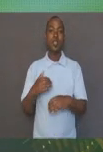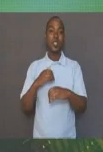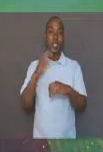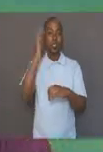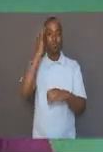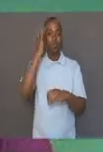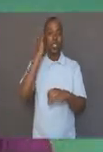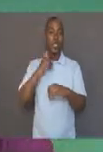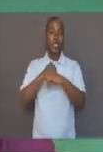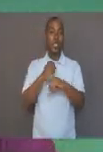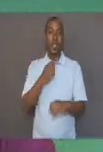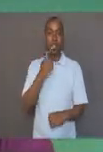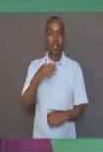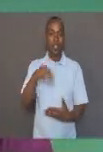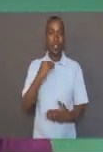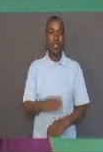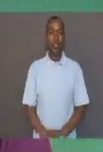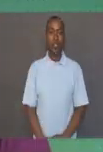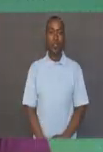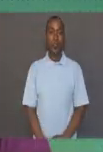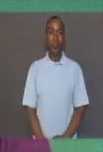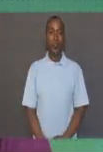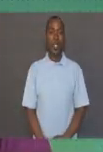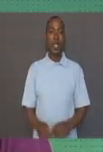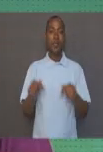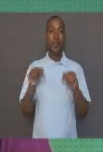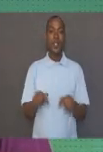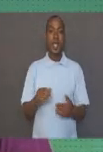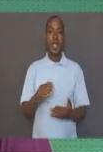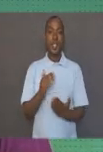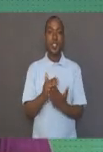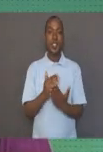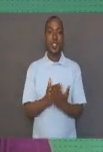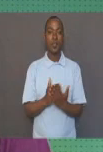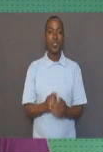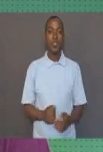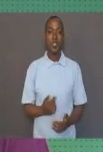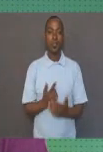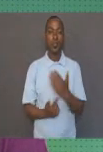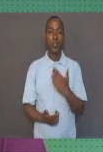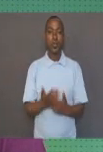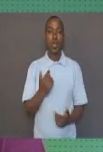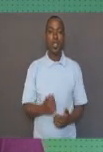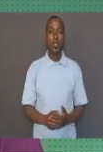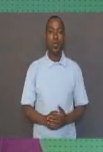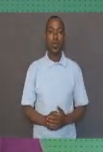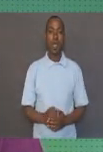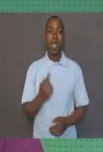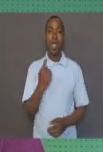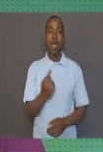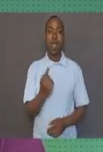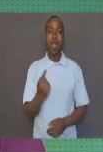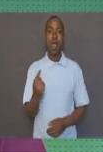schistosomiasis. In our lesson today, we will discuss some of the institutions